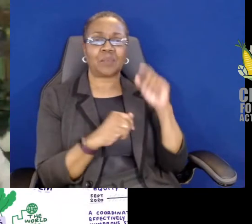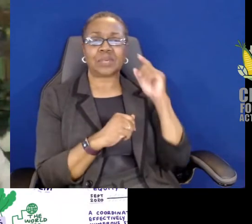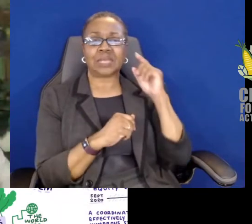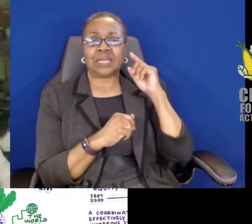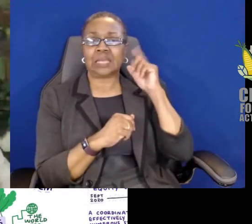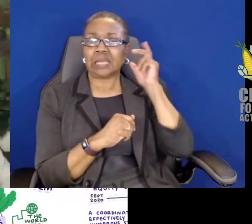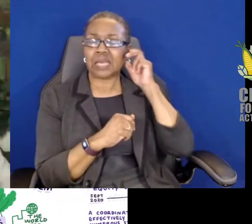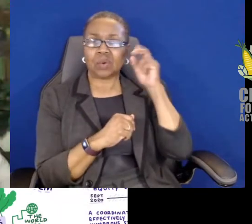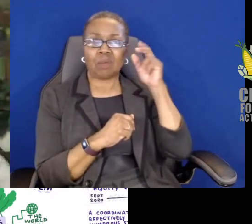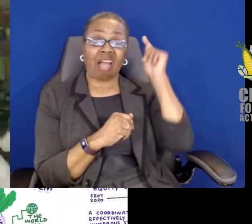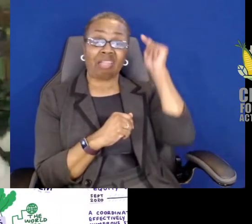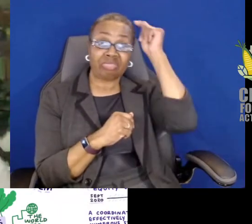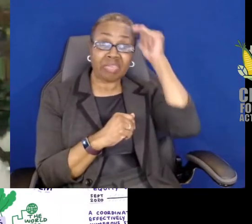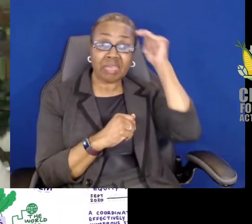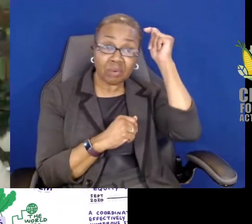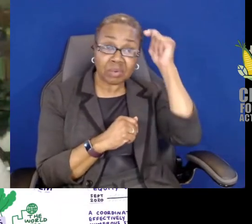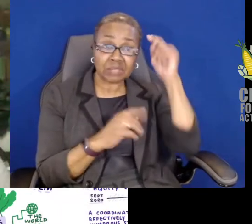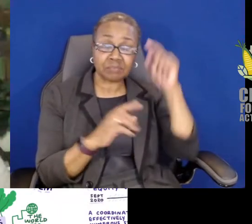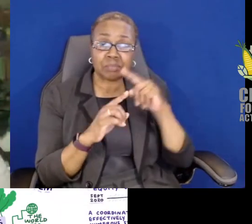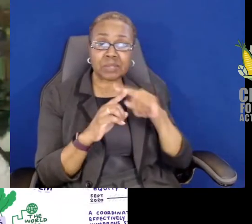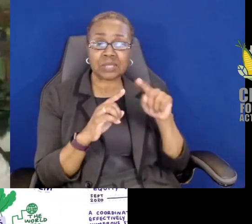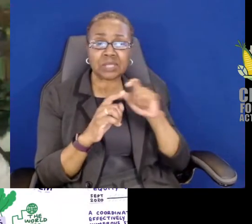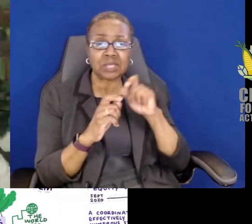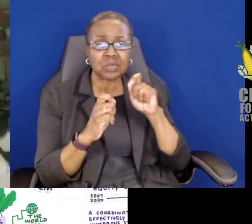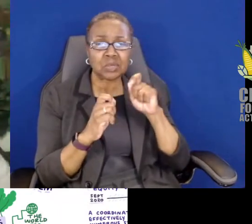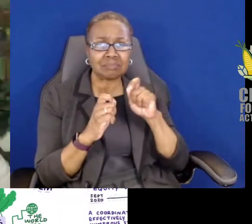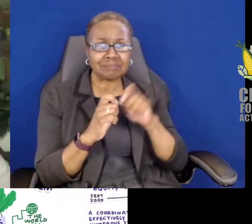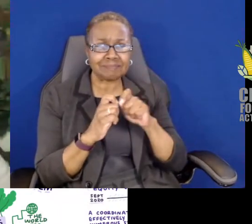really any pathway. And